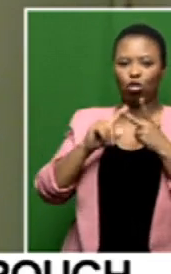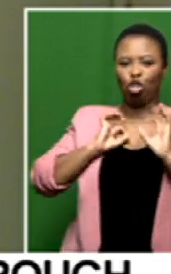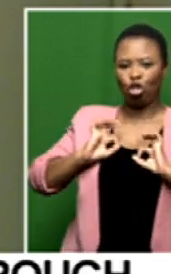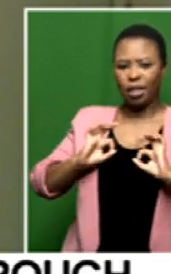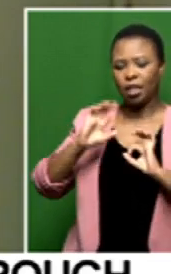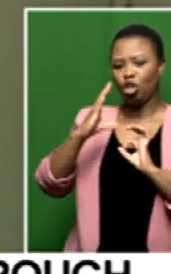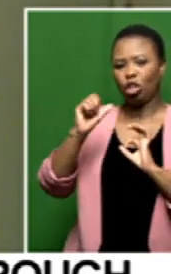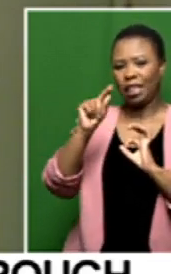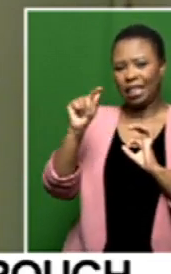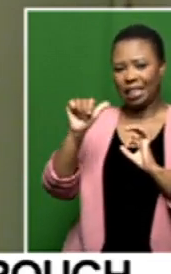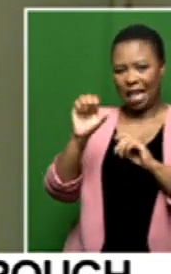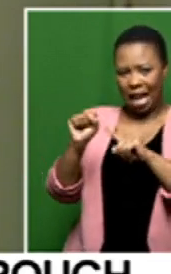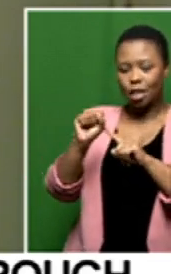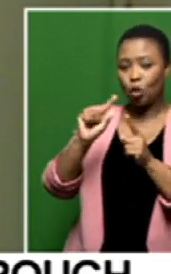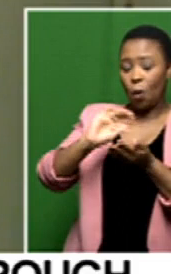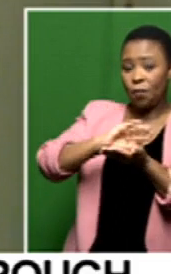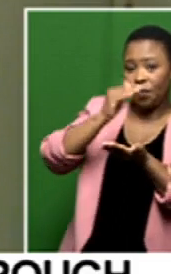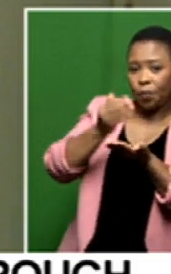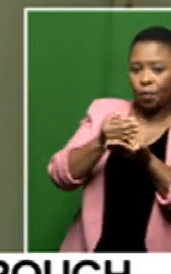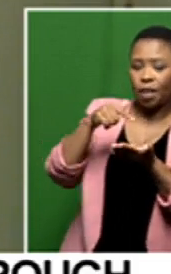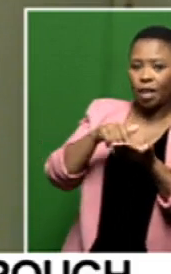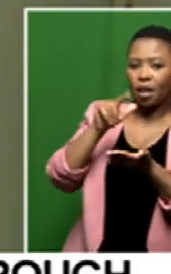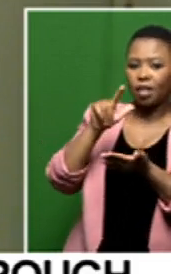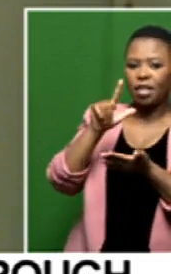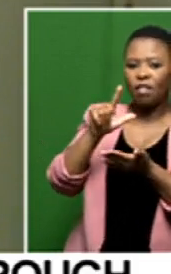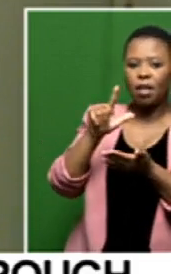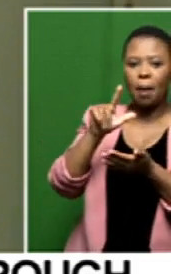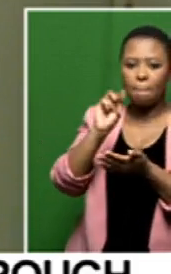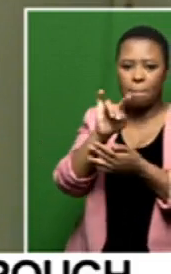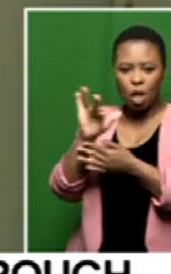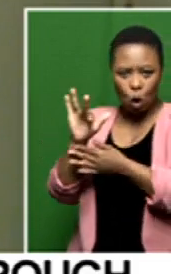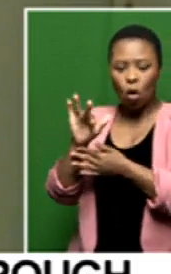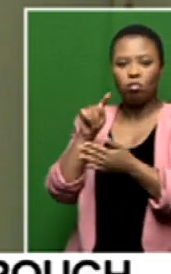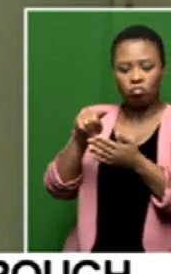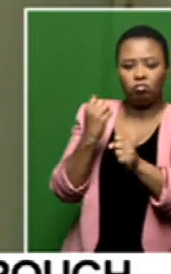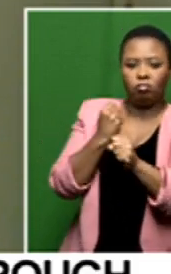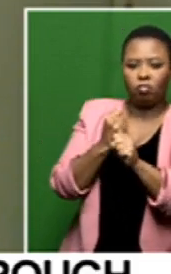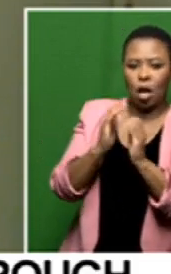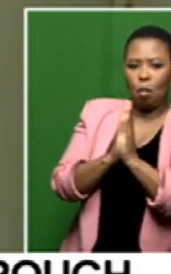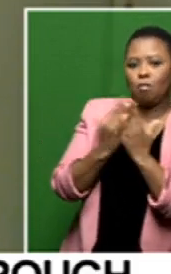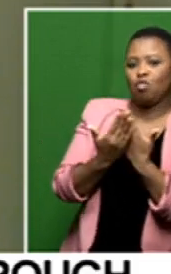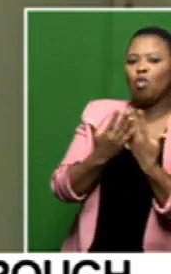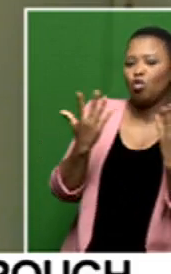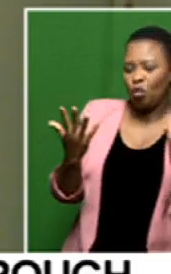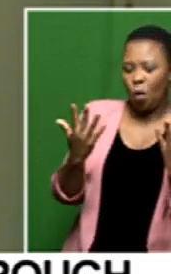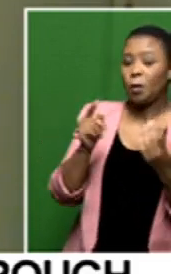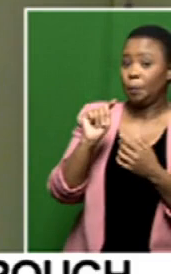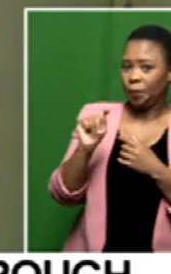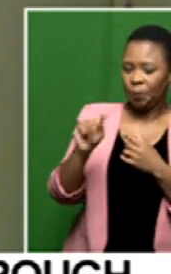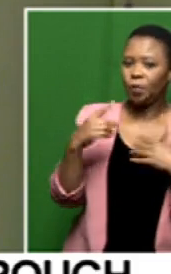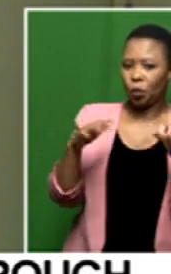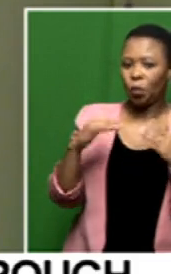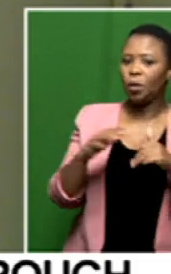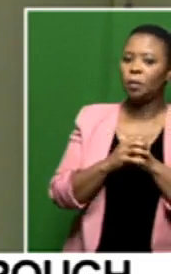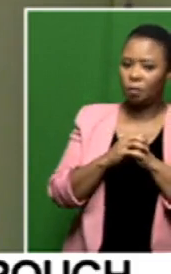And we've raised more than 17 million rand for conservation projects with these books. So, yeah, it's going